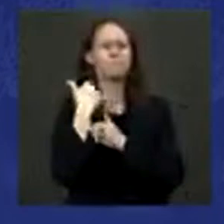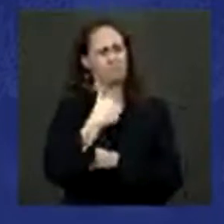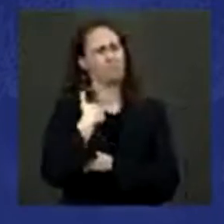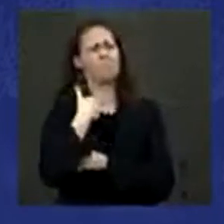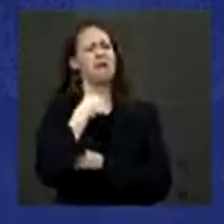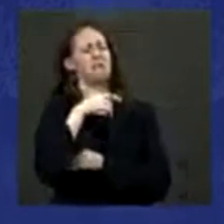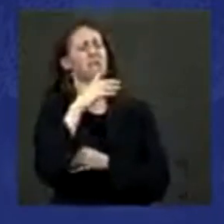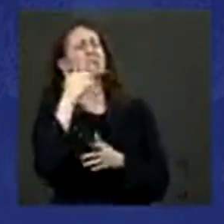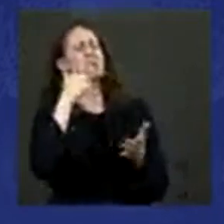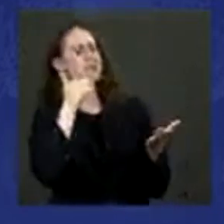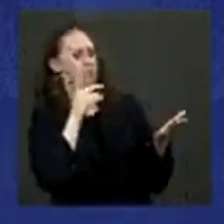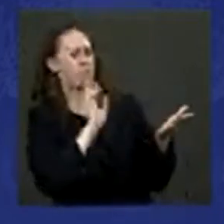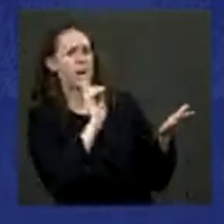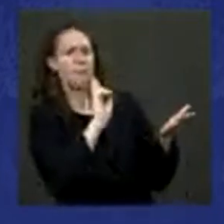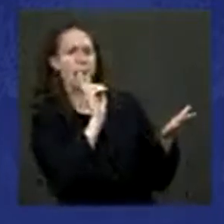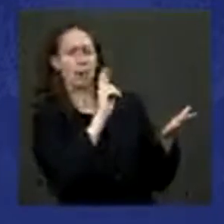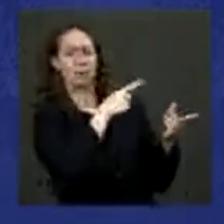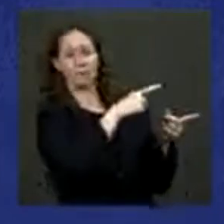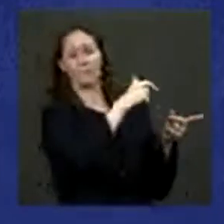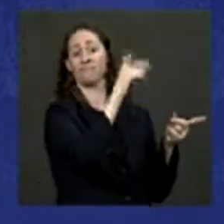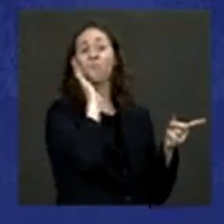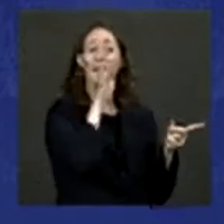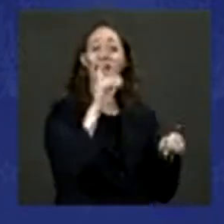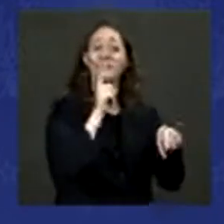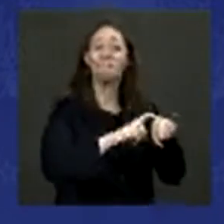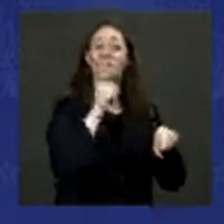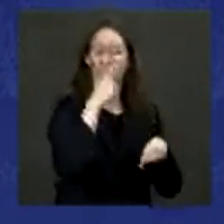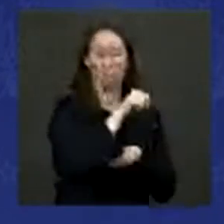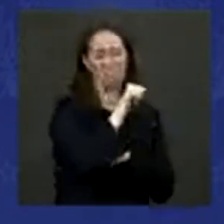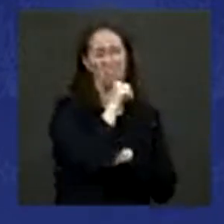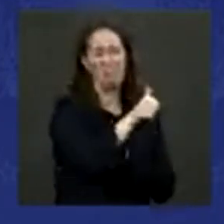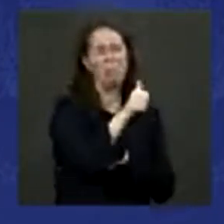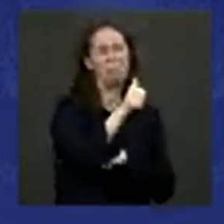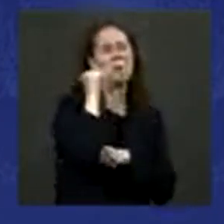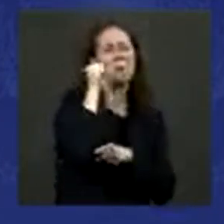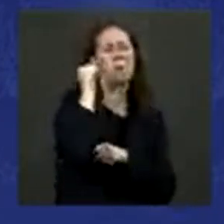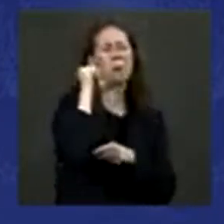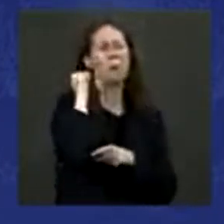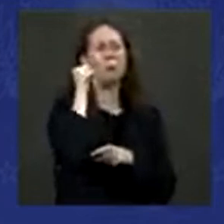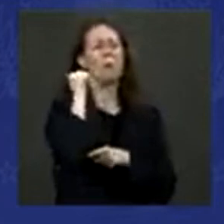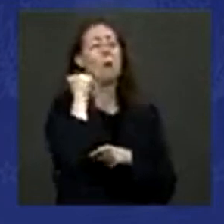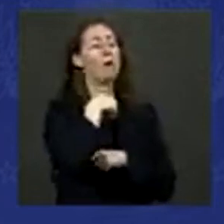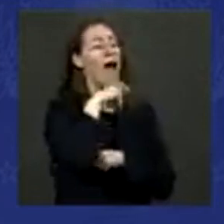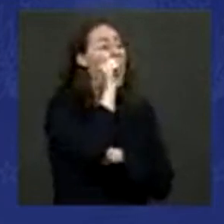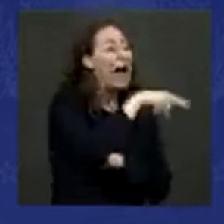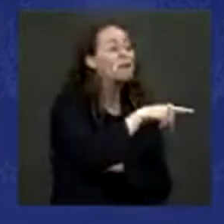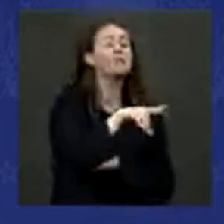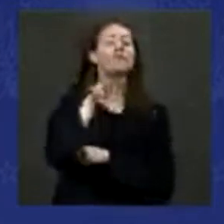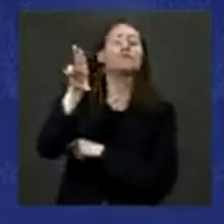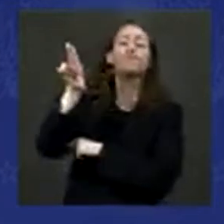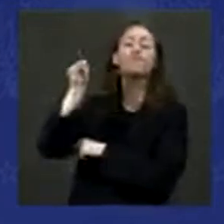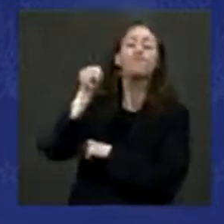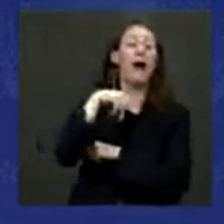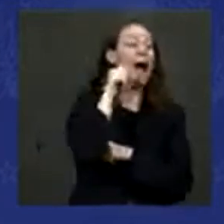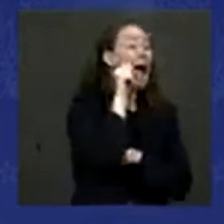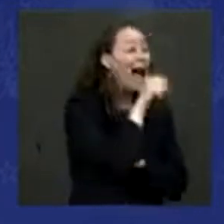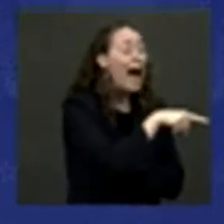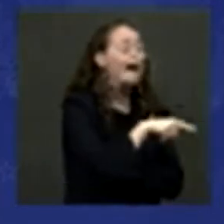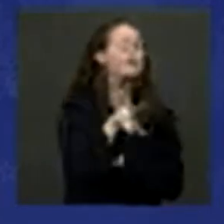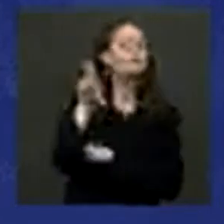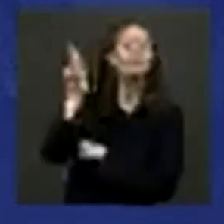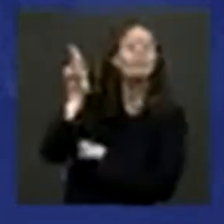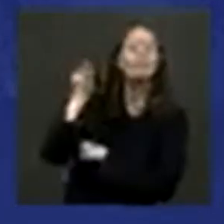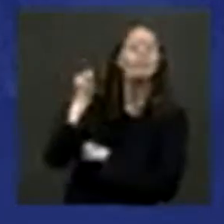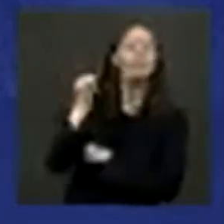They made it clear from the beginning. We tried asking to no avail. We're just asking them not to use